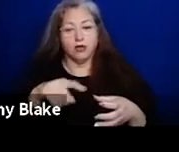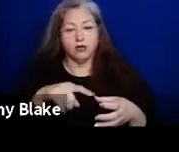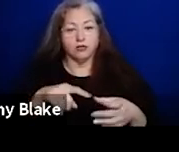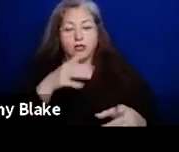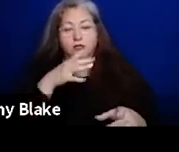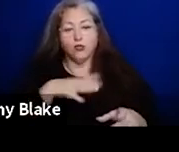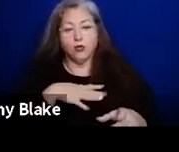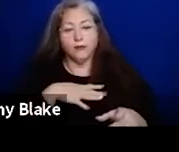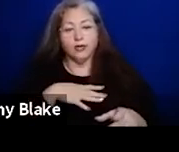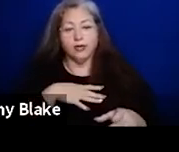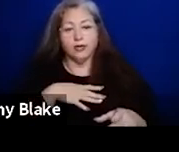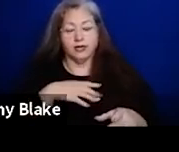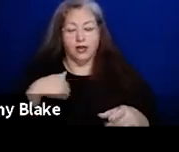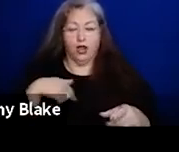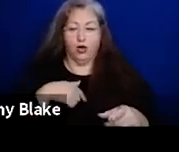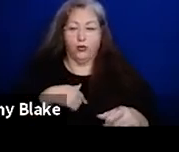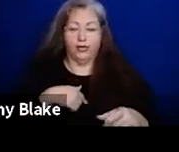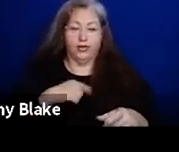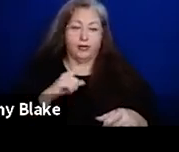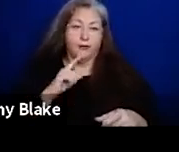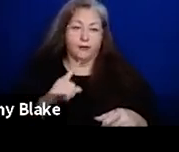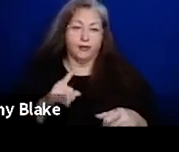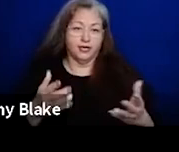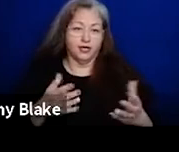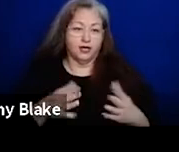women are we.